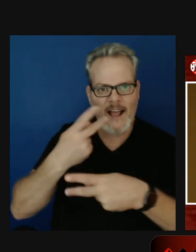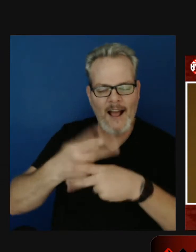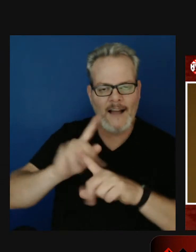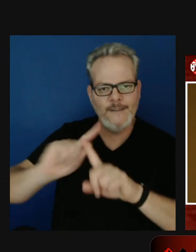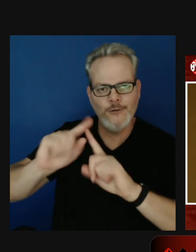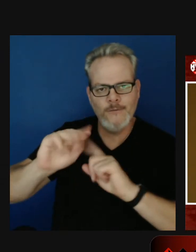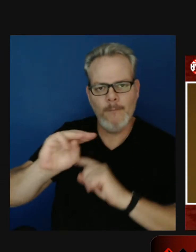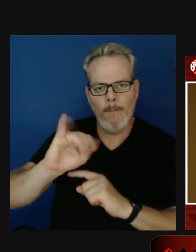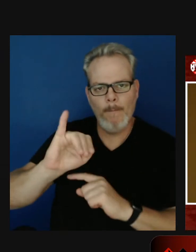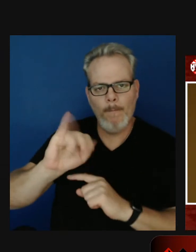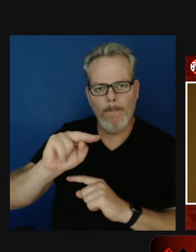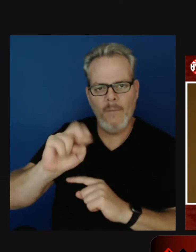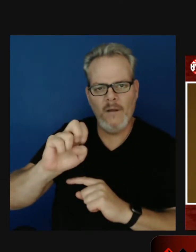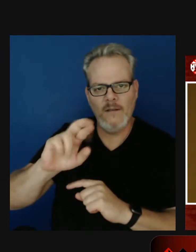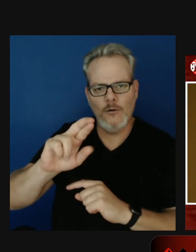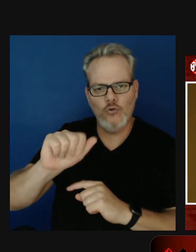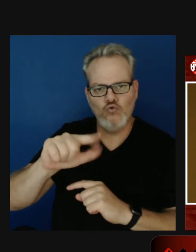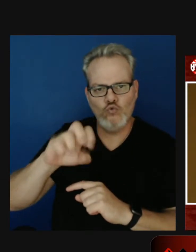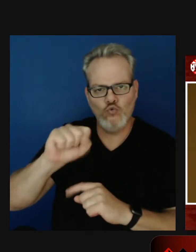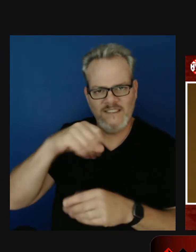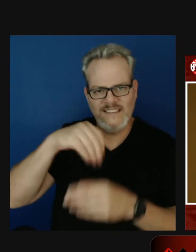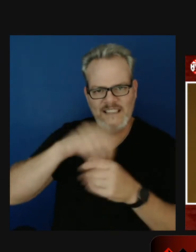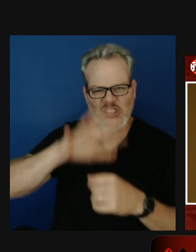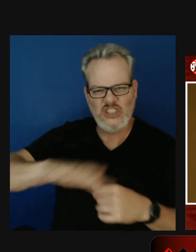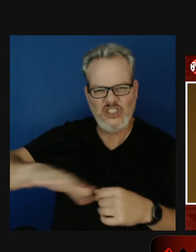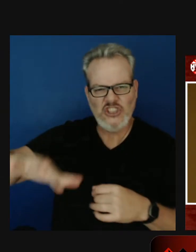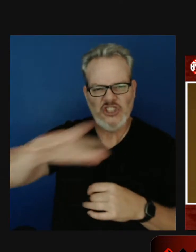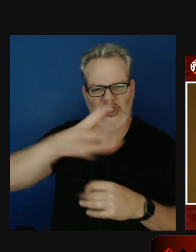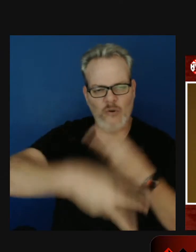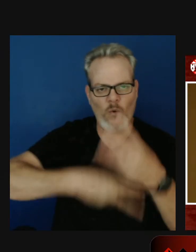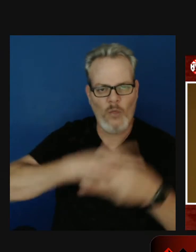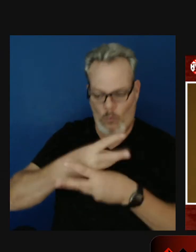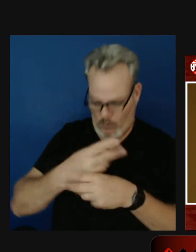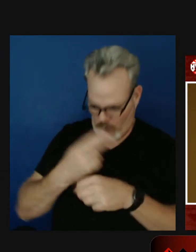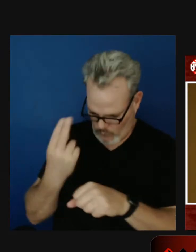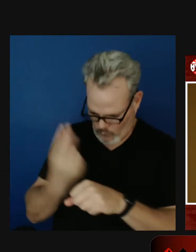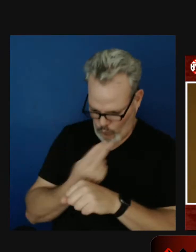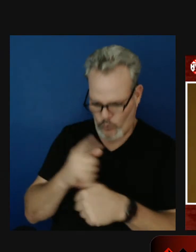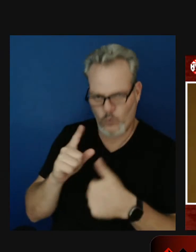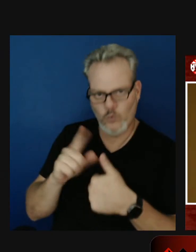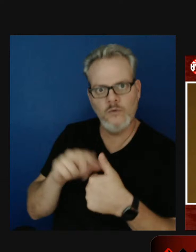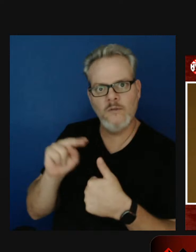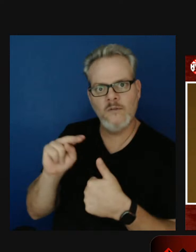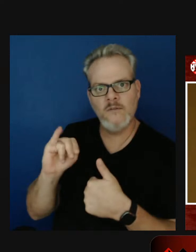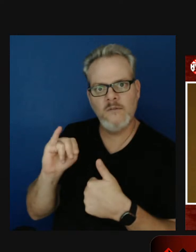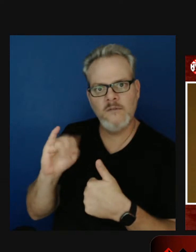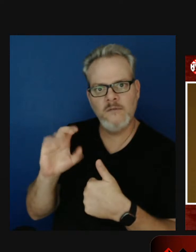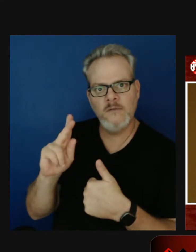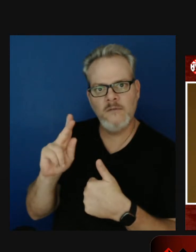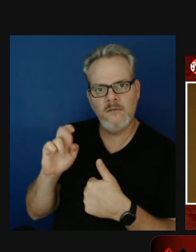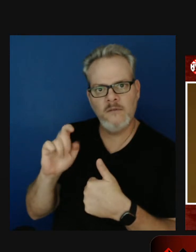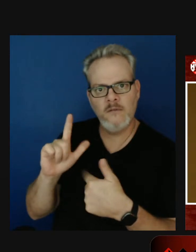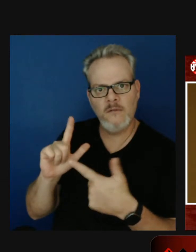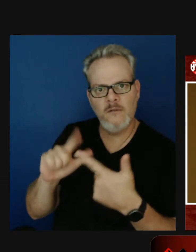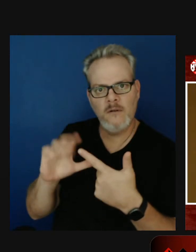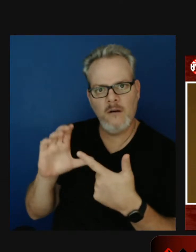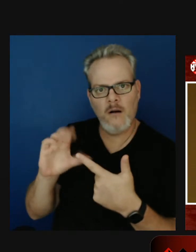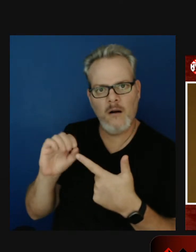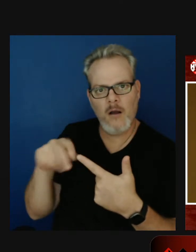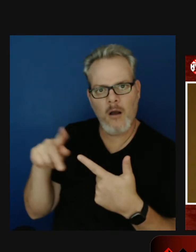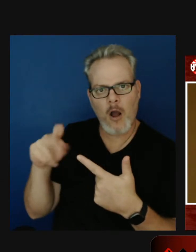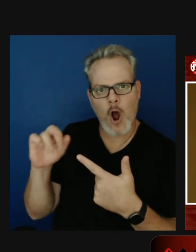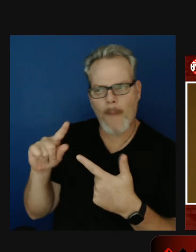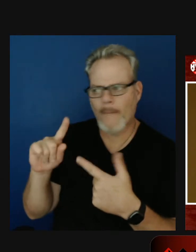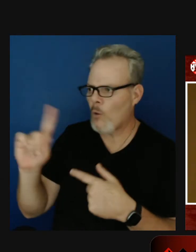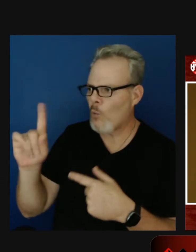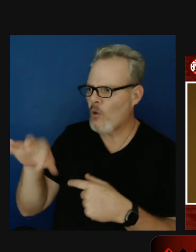very important that people kind of want to know, well, we use nickel, we use copper in a lot of things. Where are they? Where might it be economical to